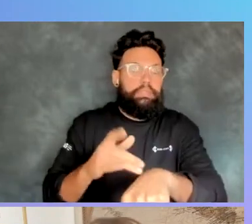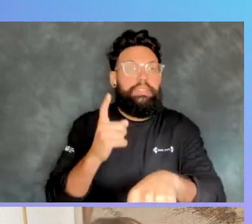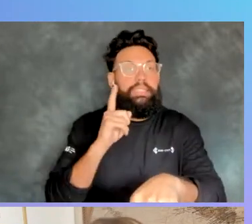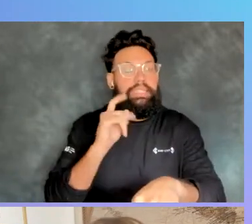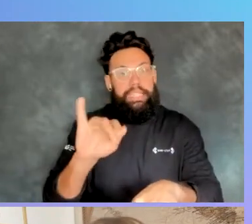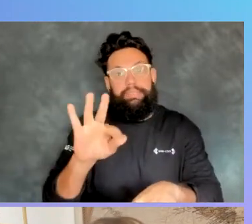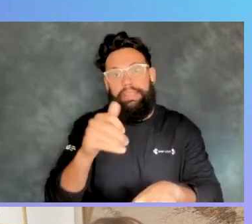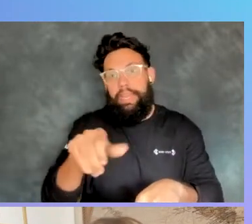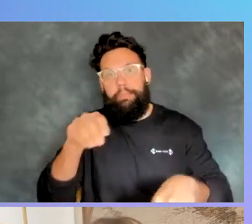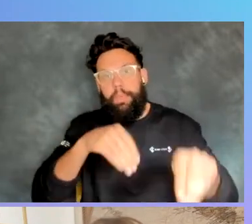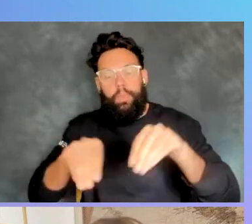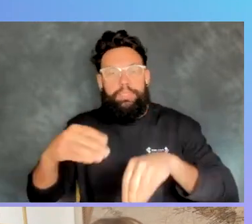tactile schematics.